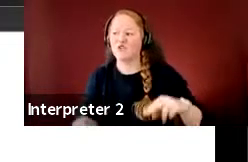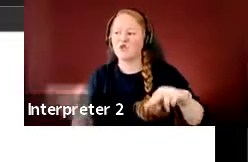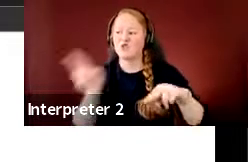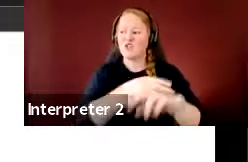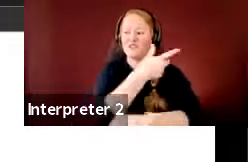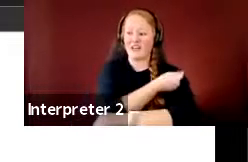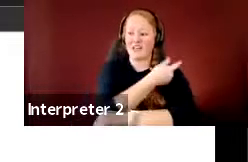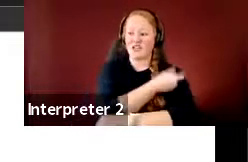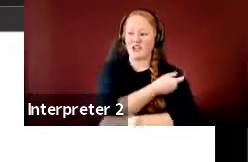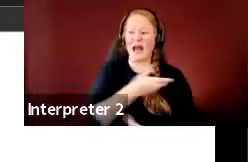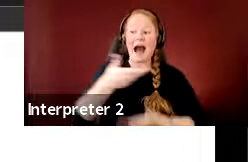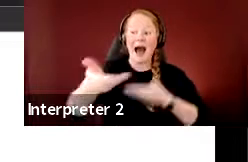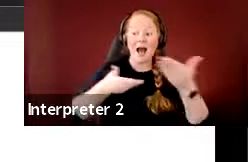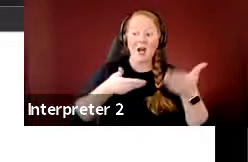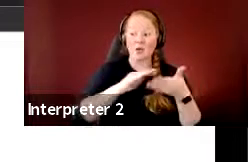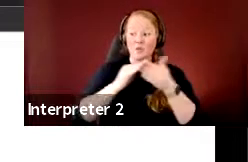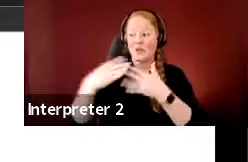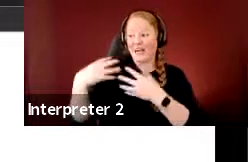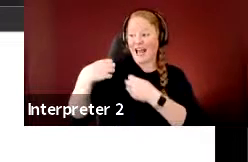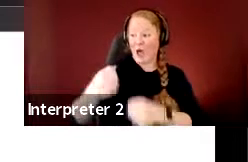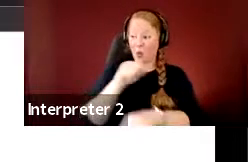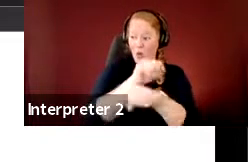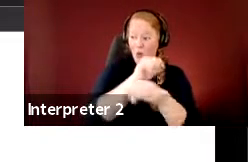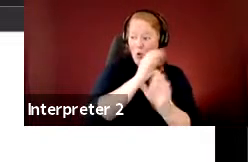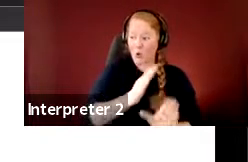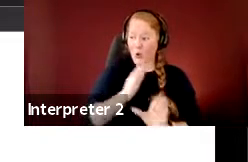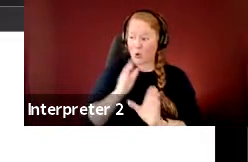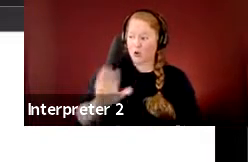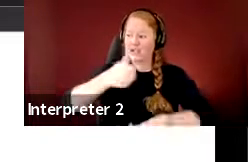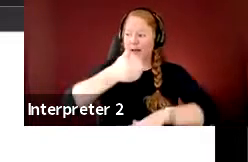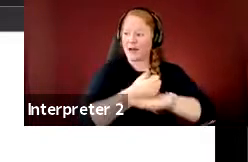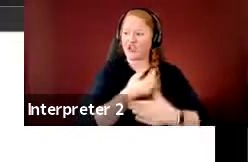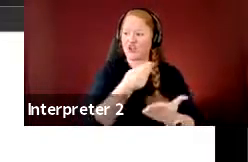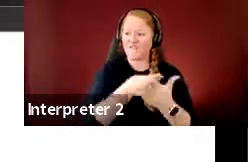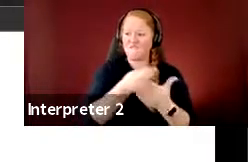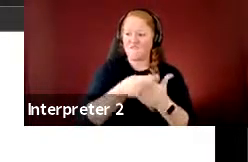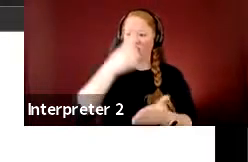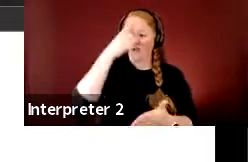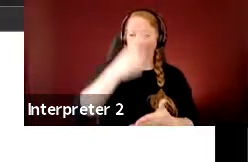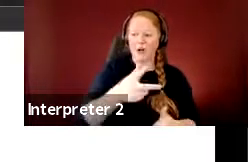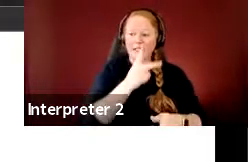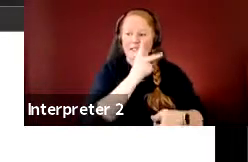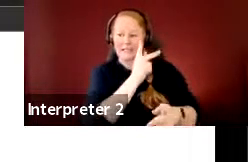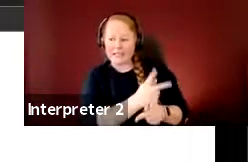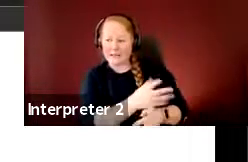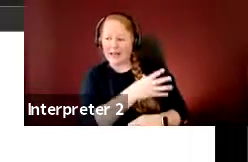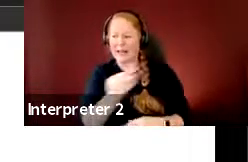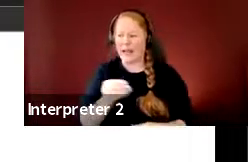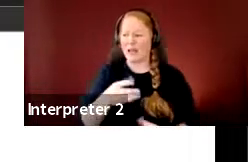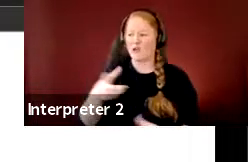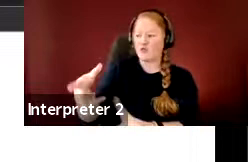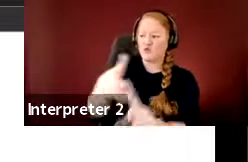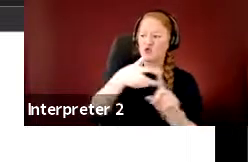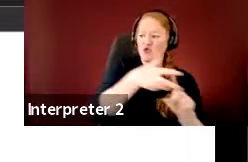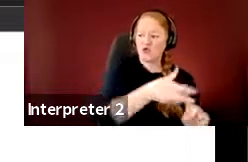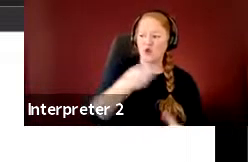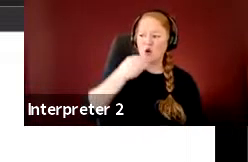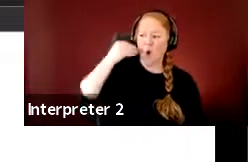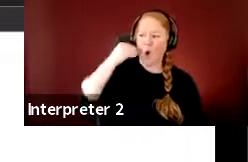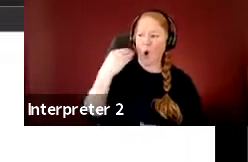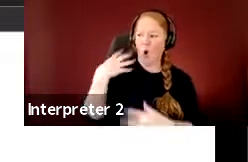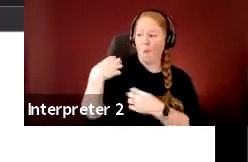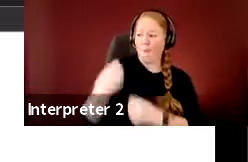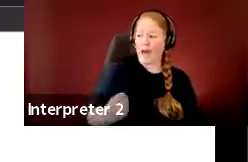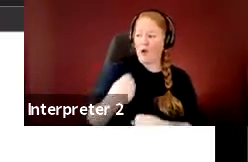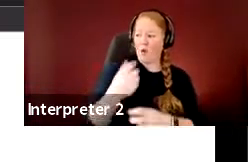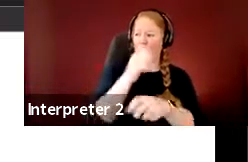establishing a fund for retention and recruitment of home health care workers and direct support